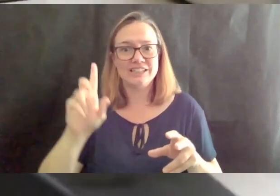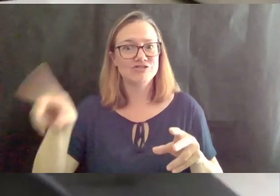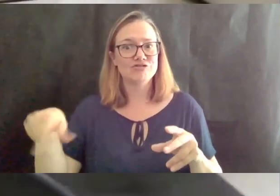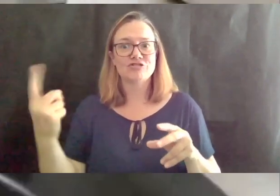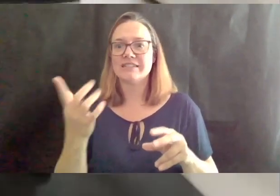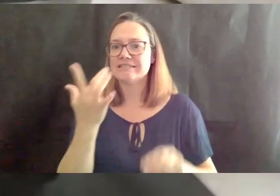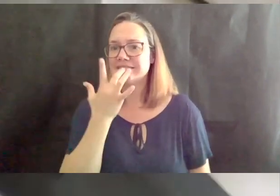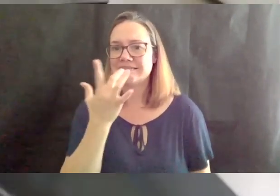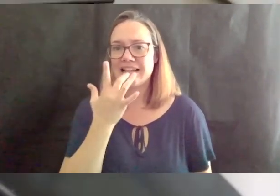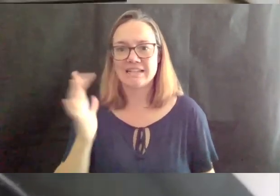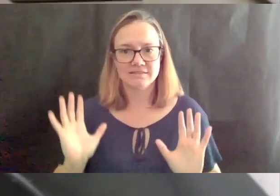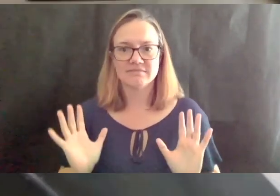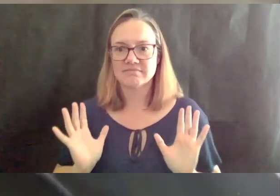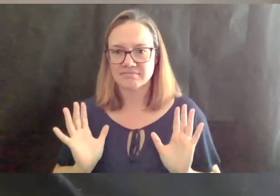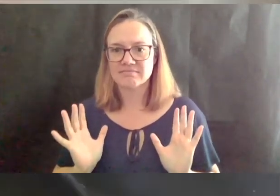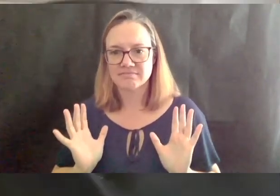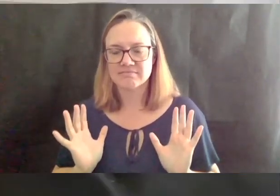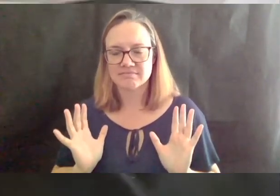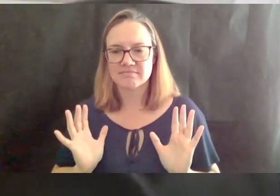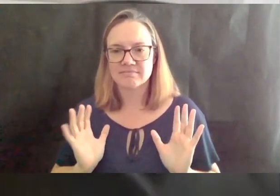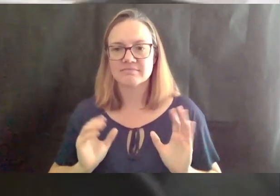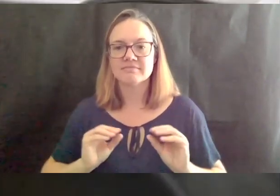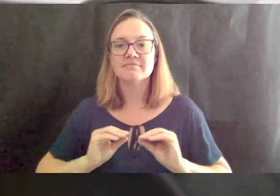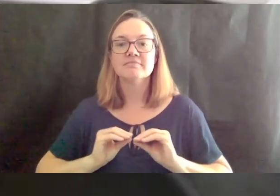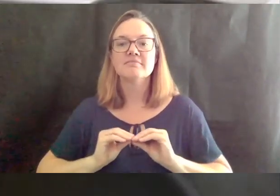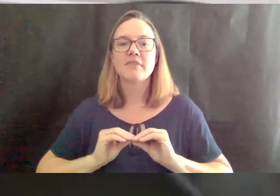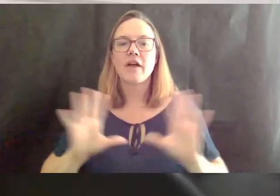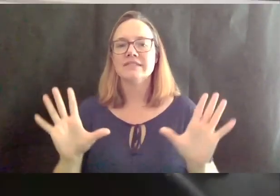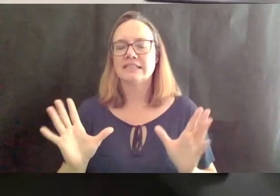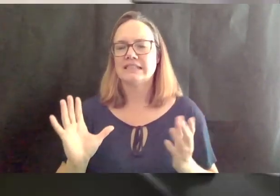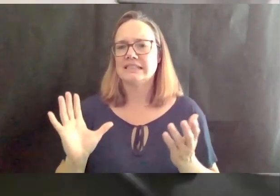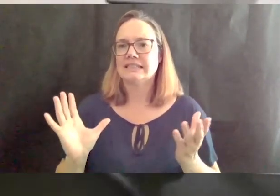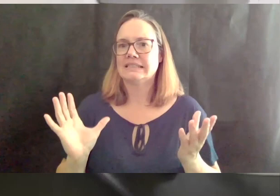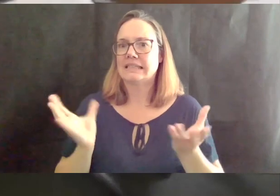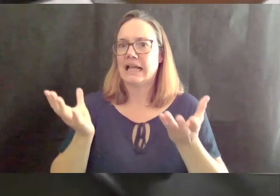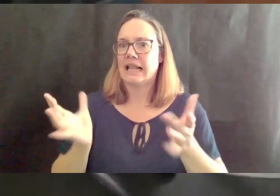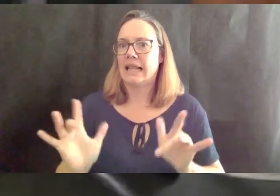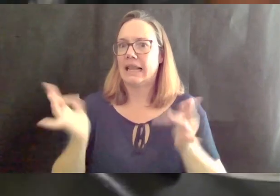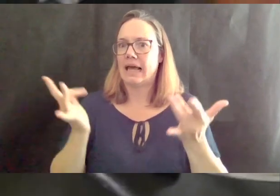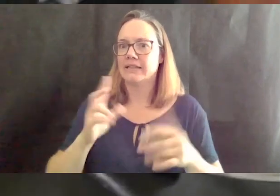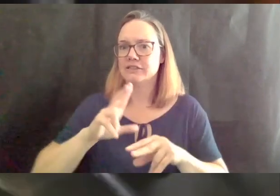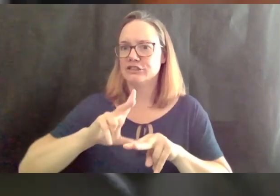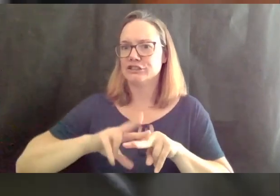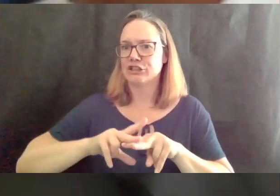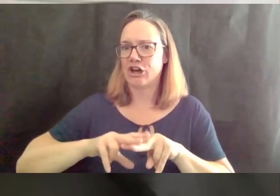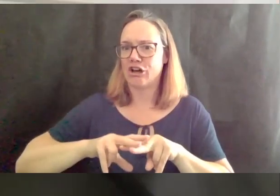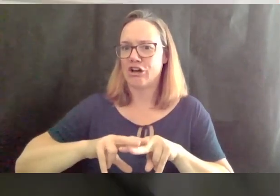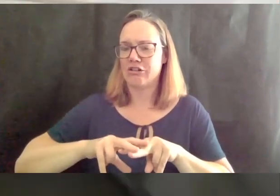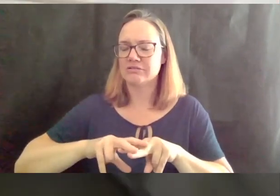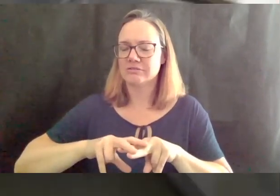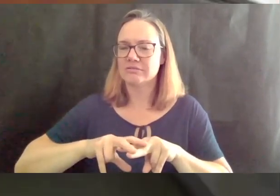taste. Obviously, go easy a little bit on the salt because it's really not